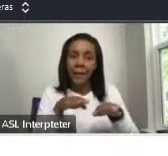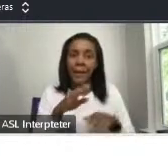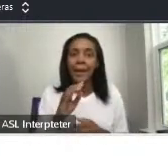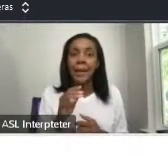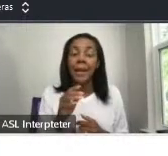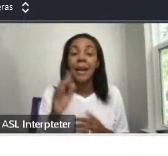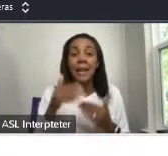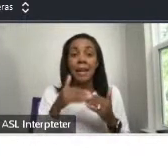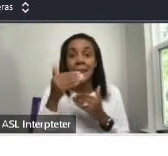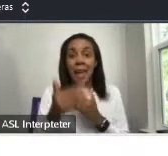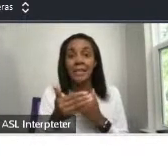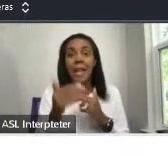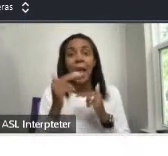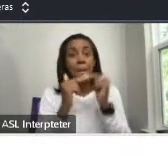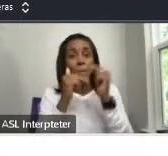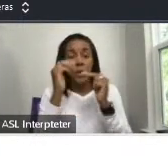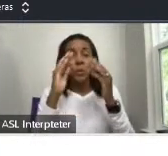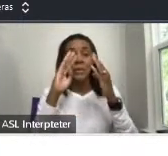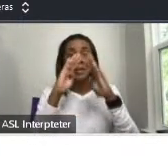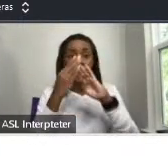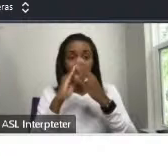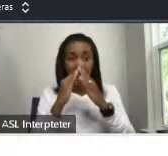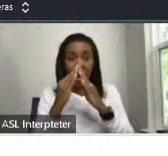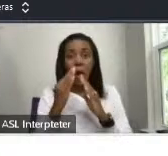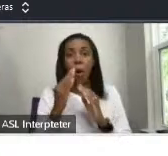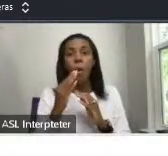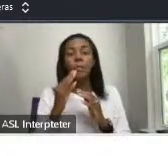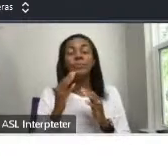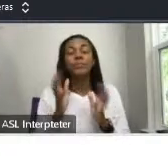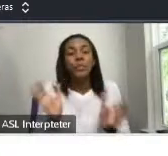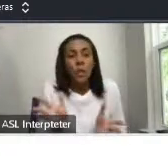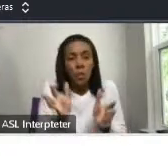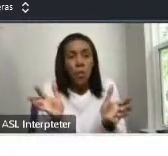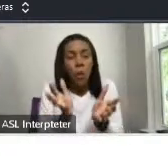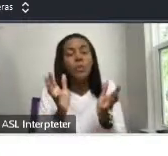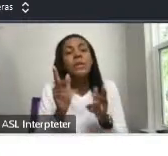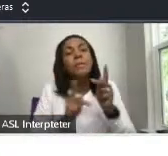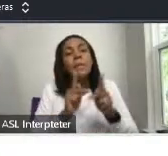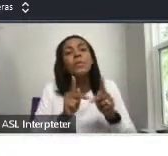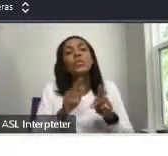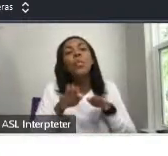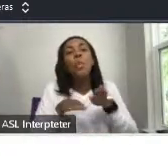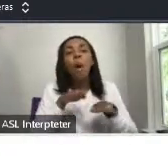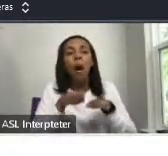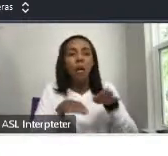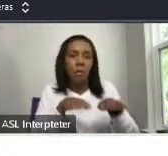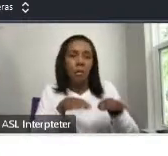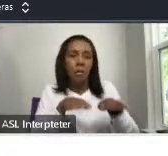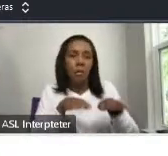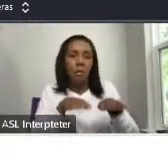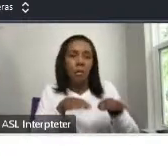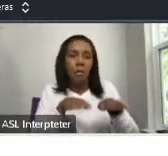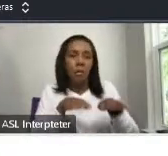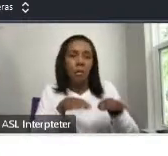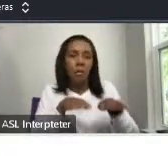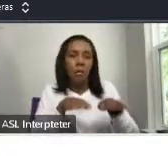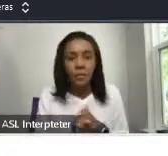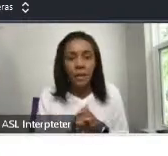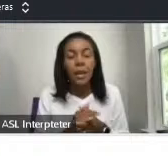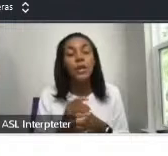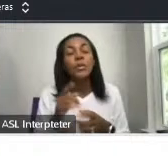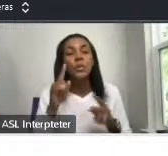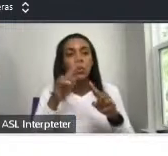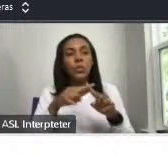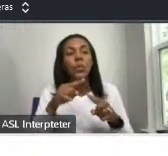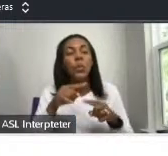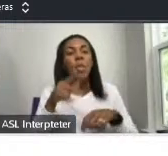build downtown, I'm sorry, promotes walkability and specifically pedestrian connections to Tom Lee Park. So